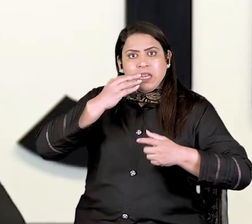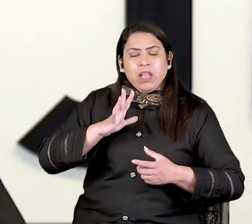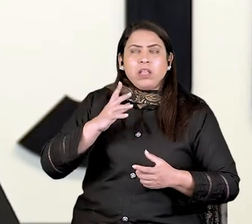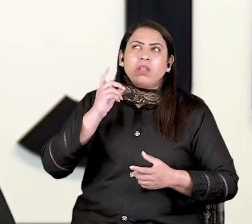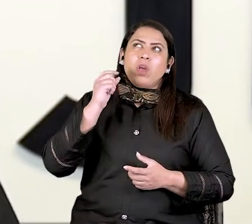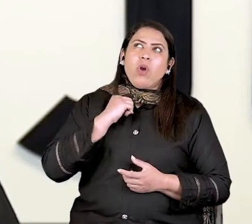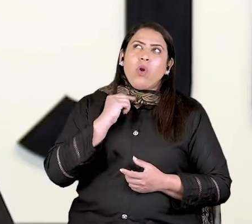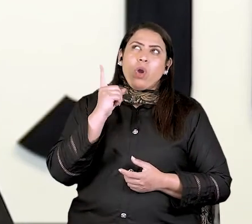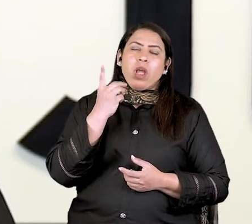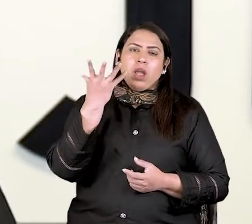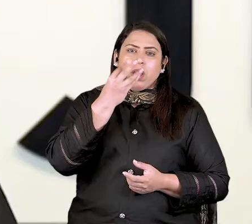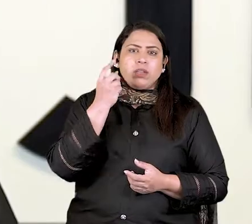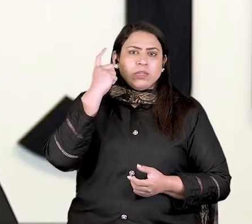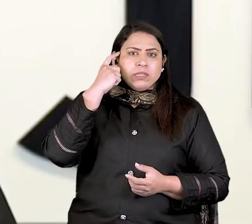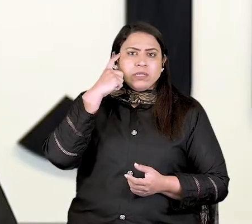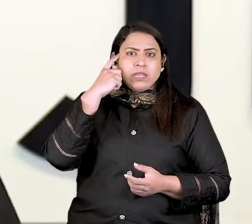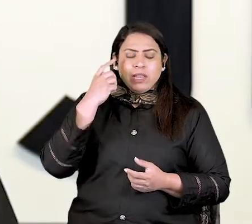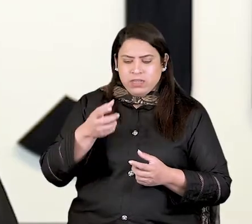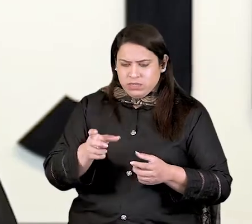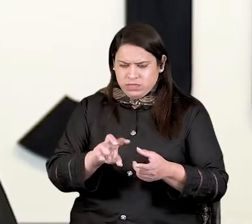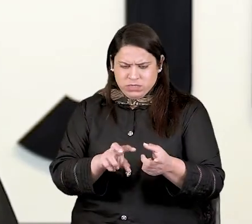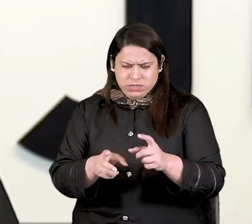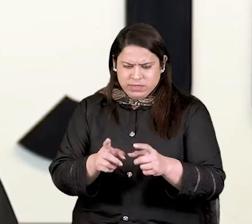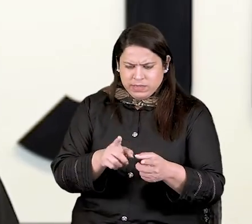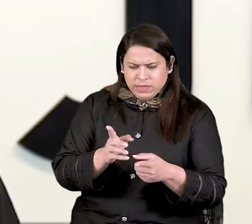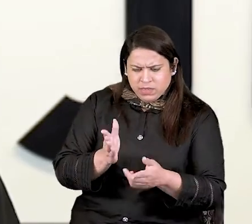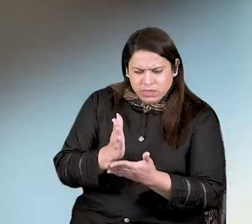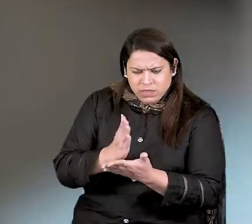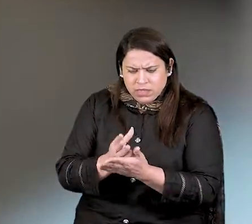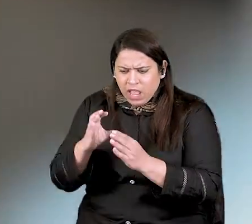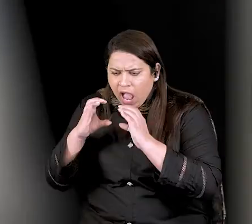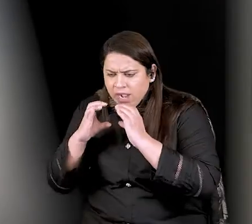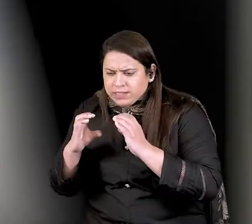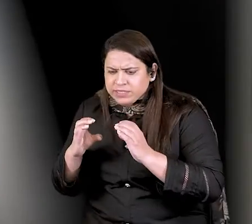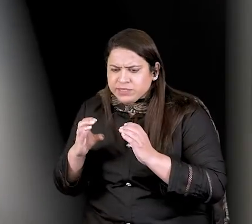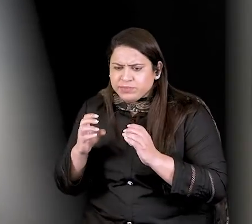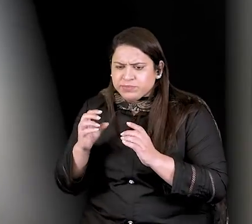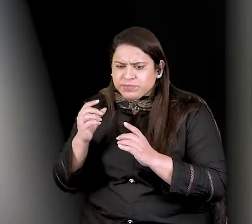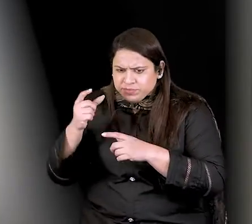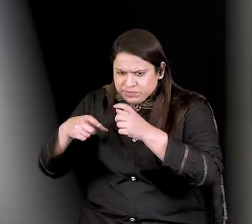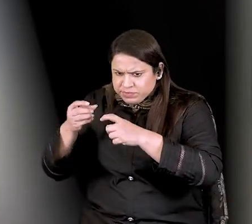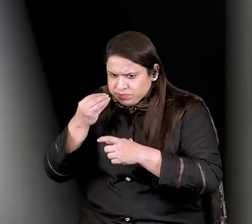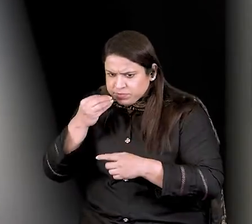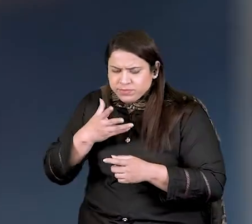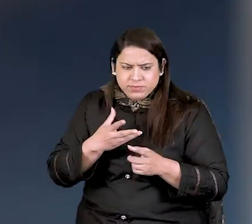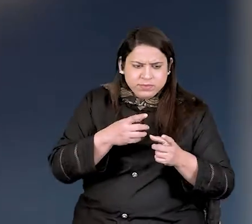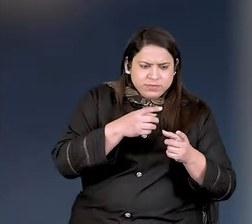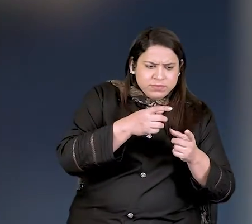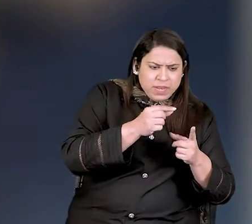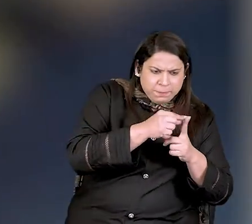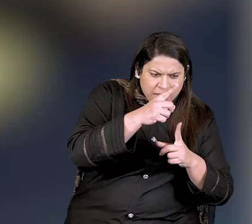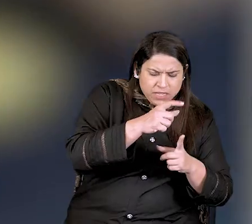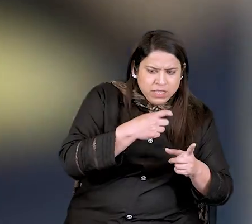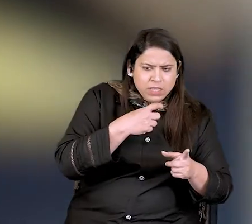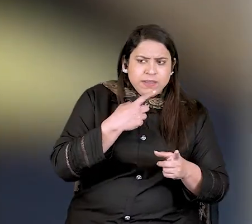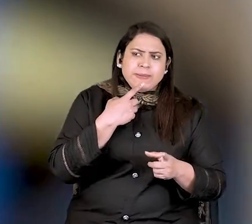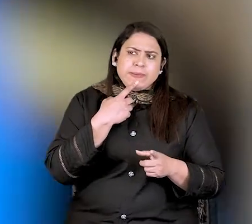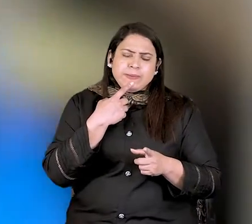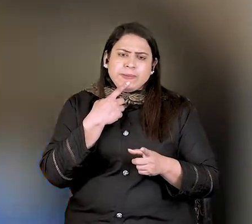So my kids, when they moved back from the UK, never really ate all this food. So one day, I started